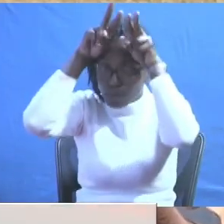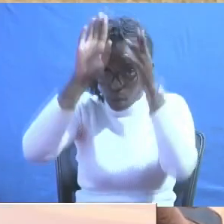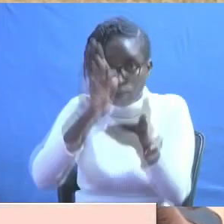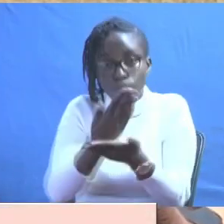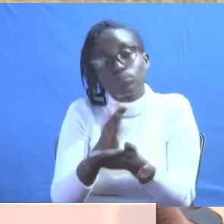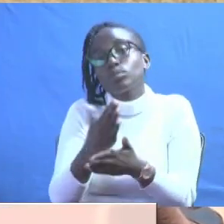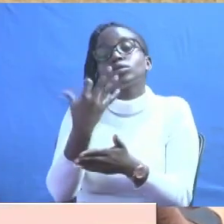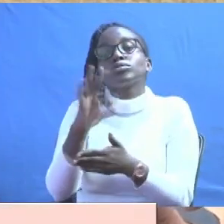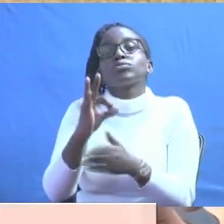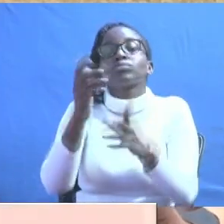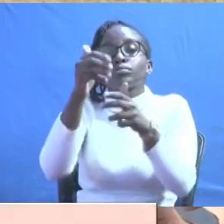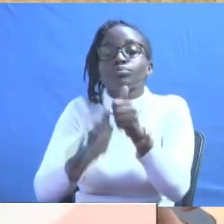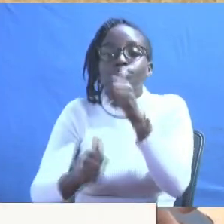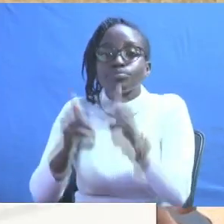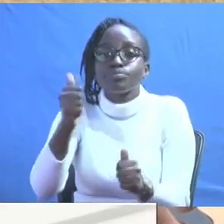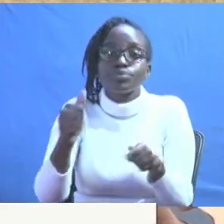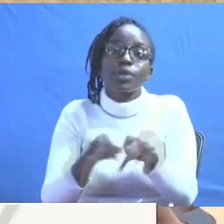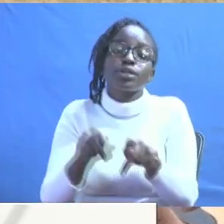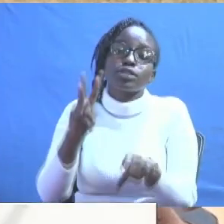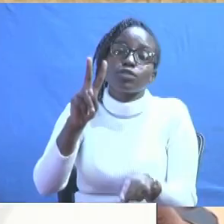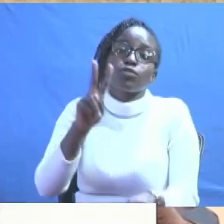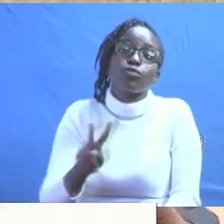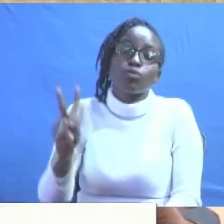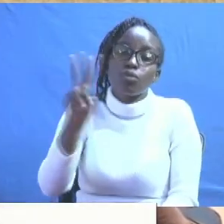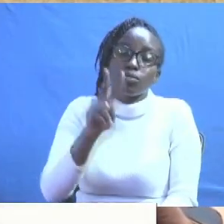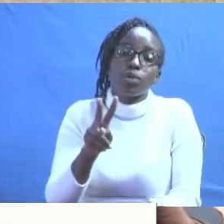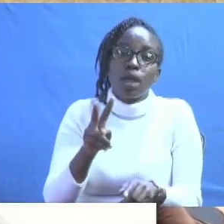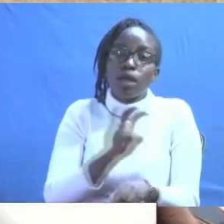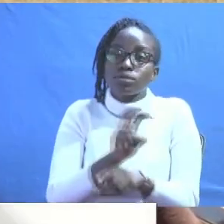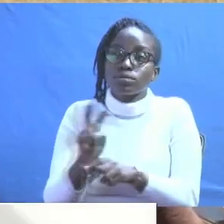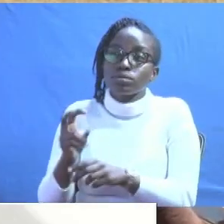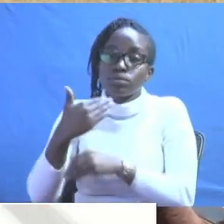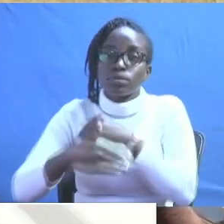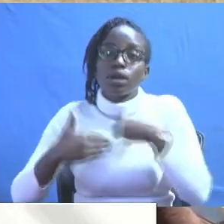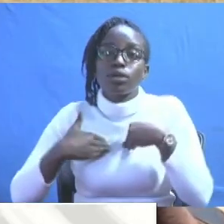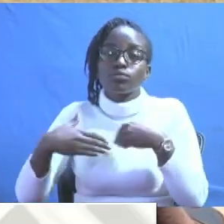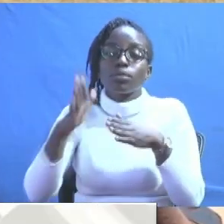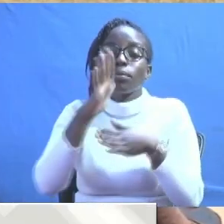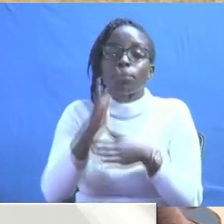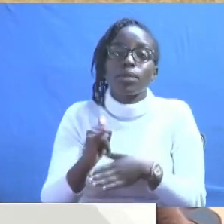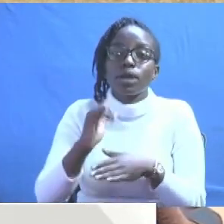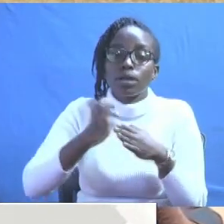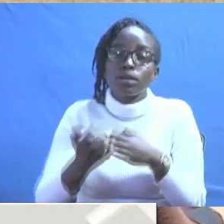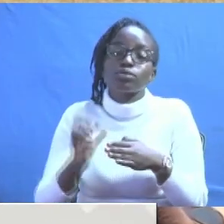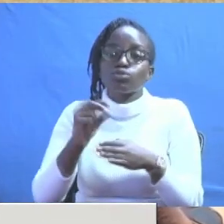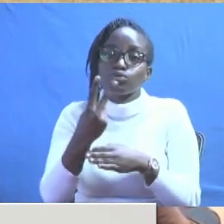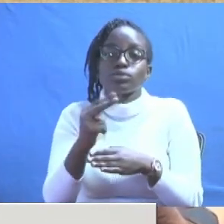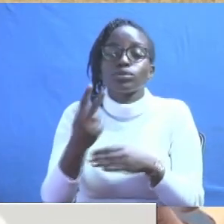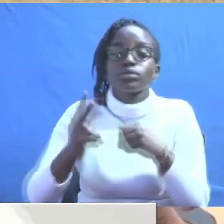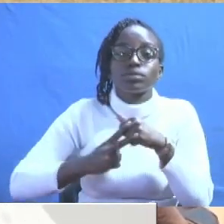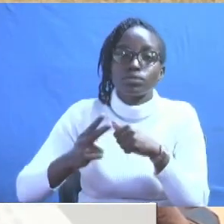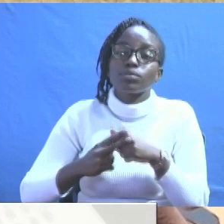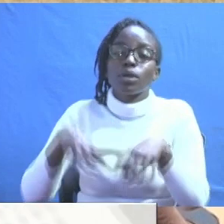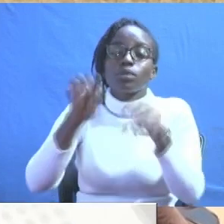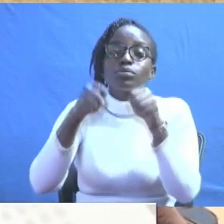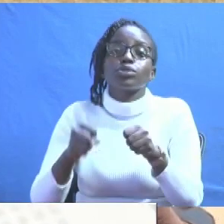contribute to the volumes that we are looking forward to produce by the end of 2027, to be able to support